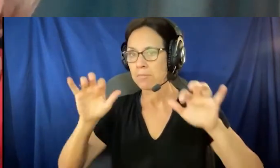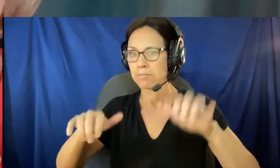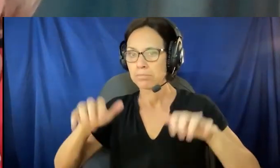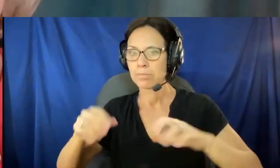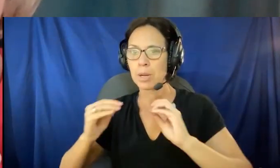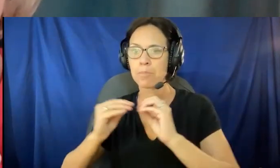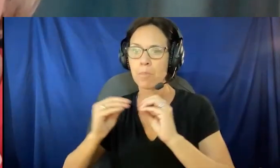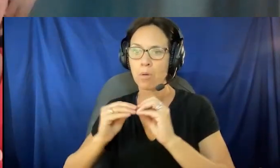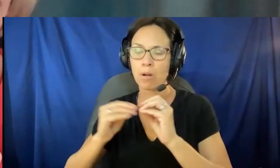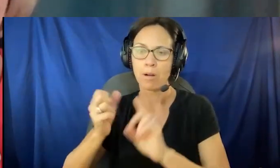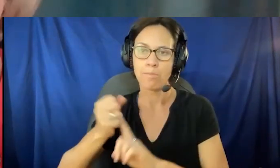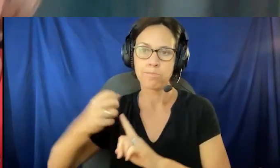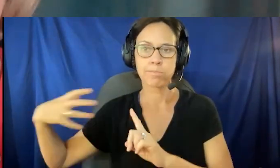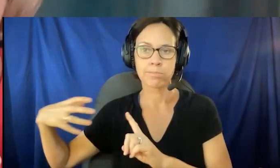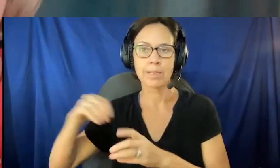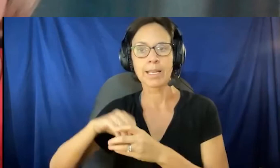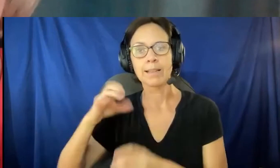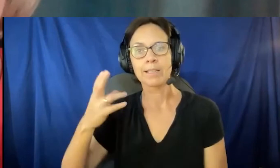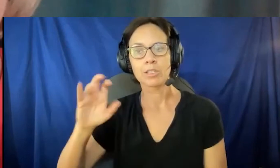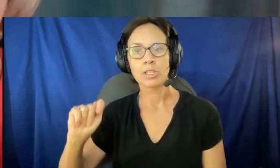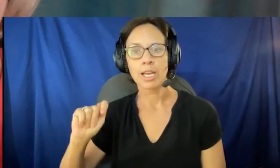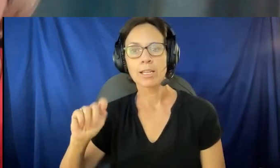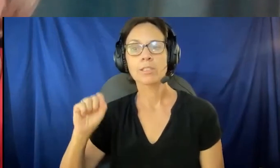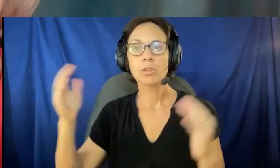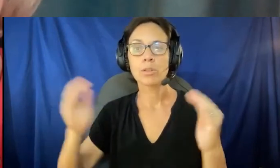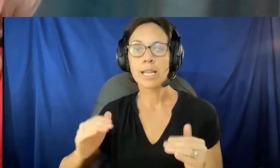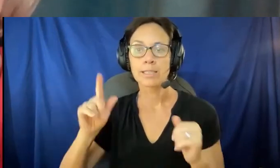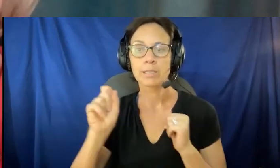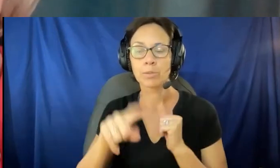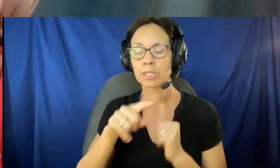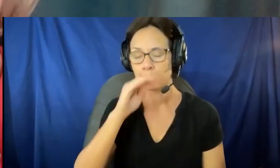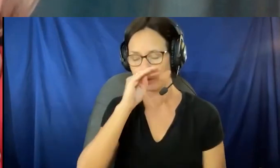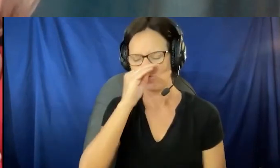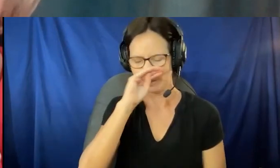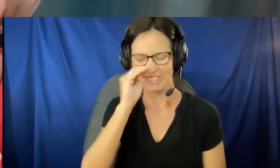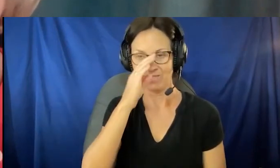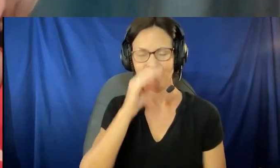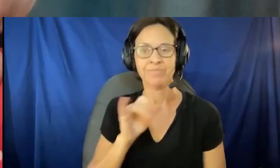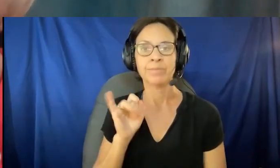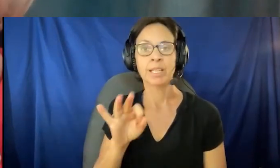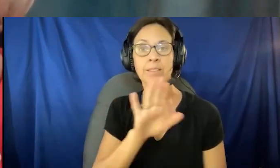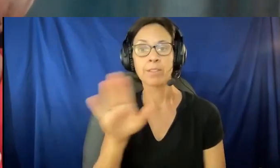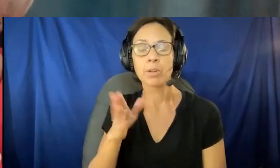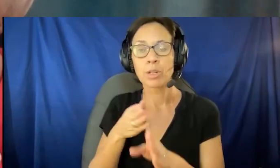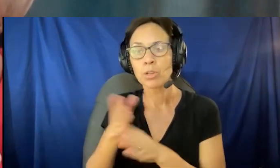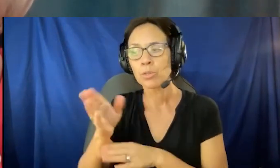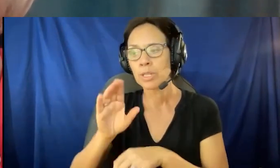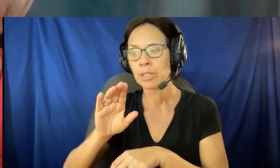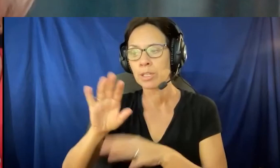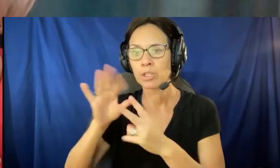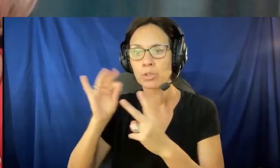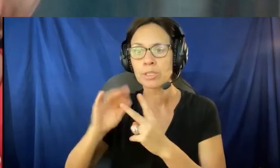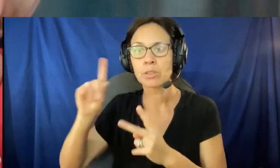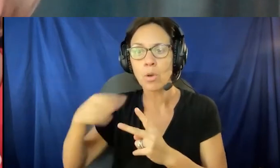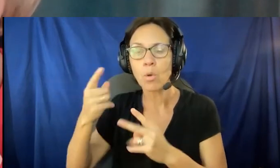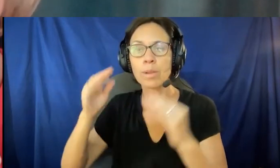chat. So I will ask you the next question here. If your career choice is only taught online in Pima